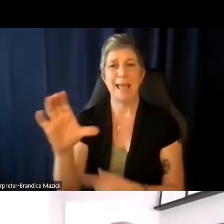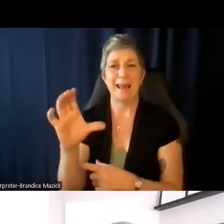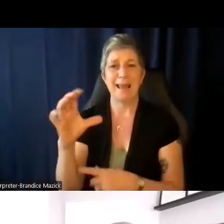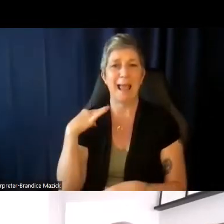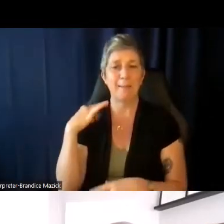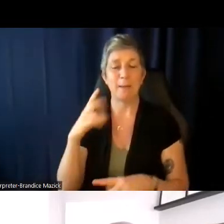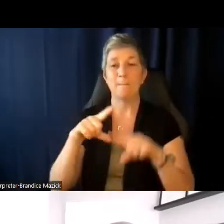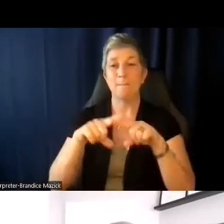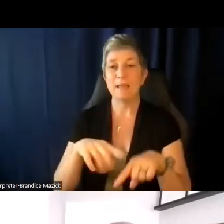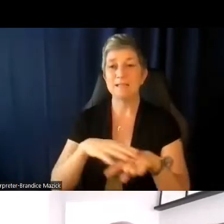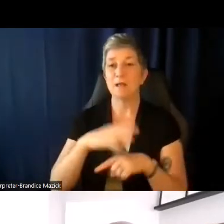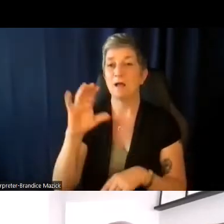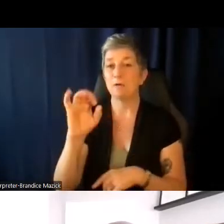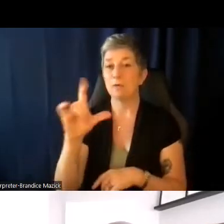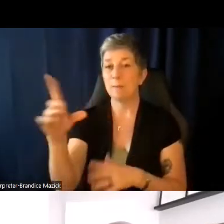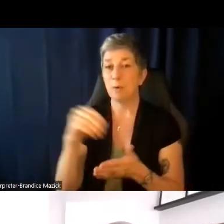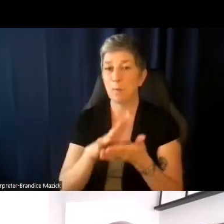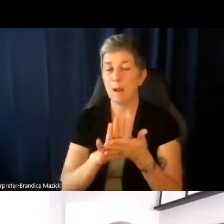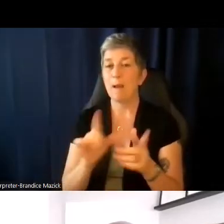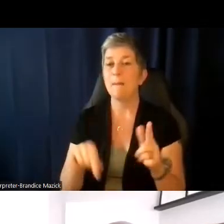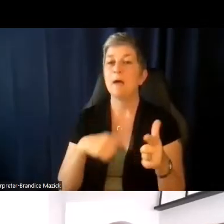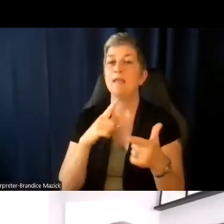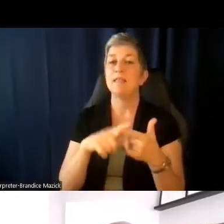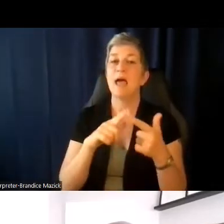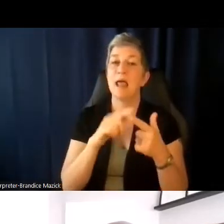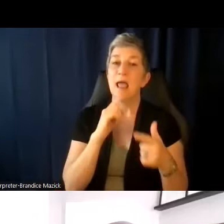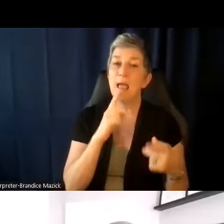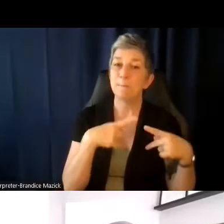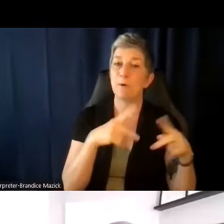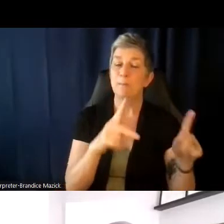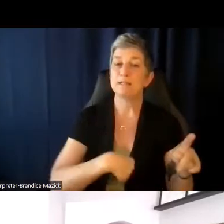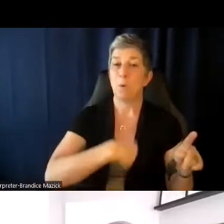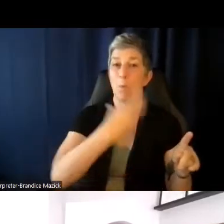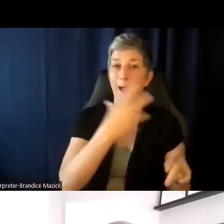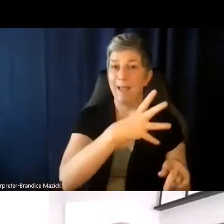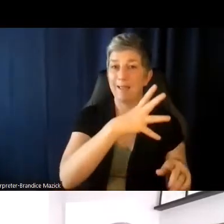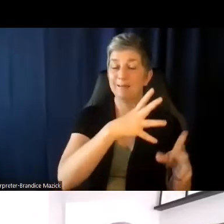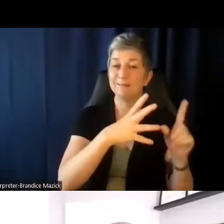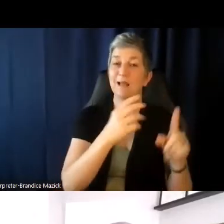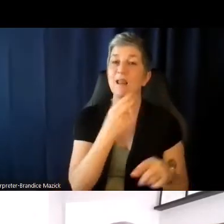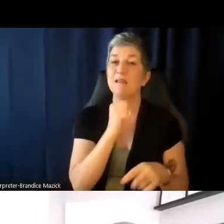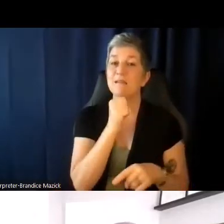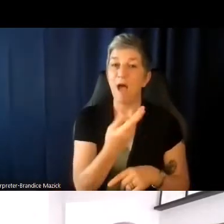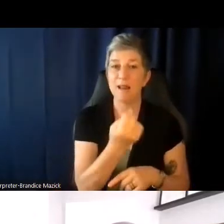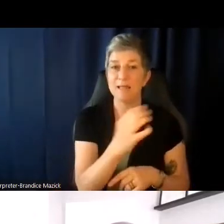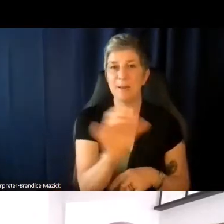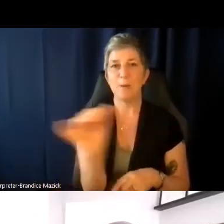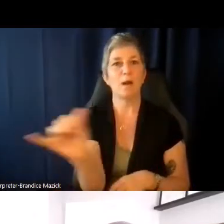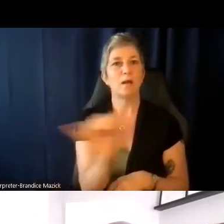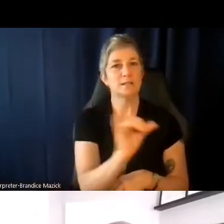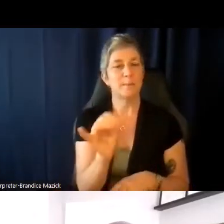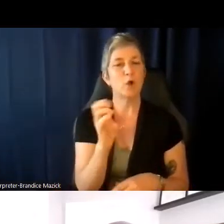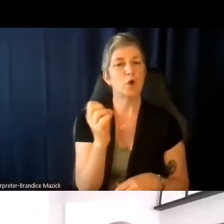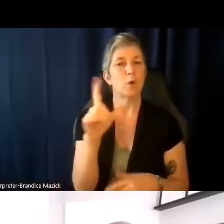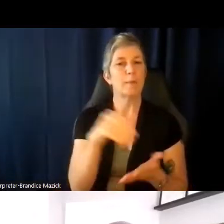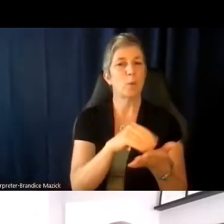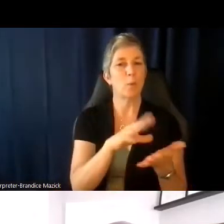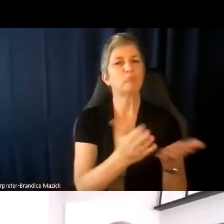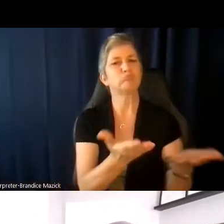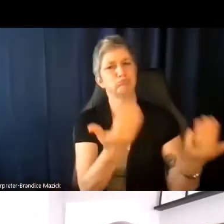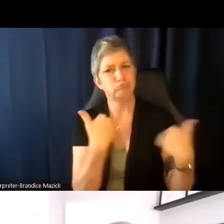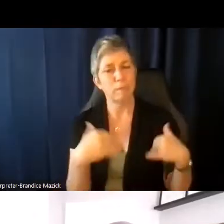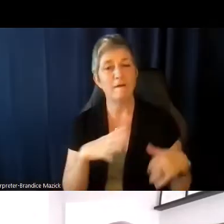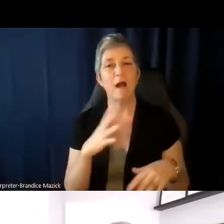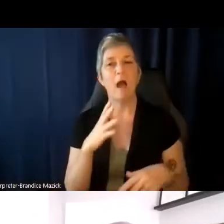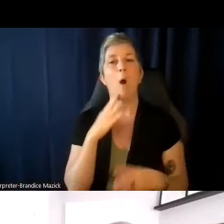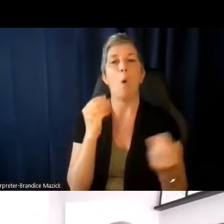on a criminal record, but then admits a non-Hispanic white applicant with a comparable criminal record, or a property manager discourages